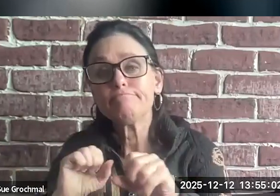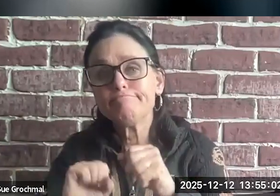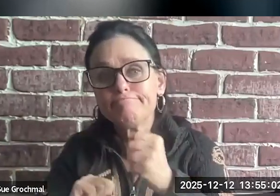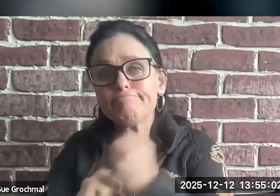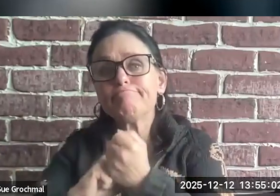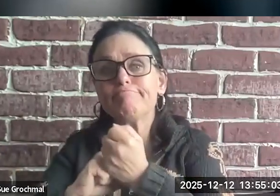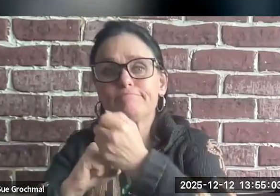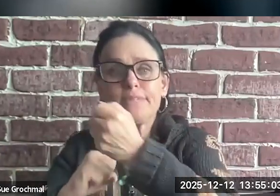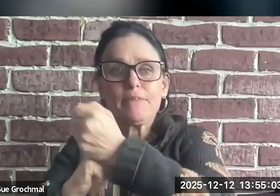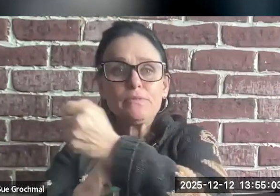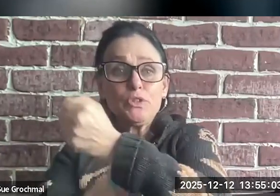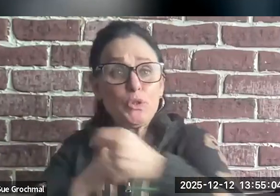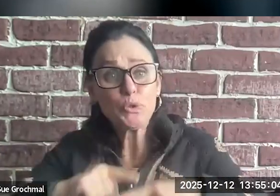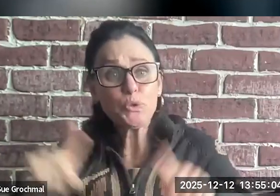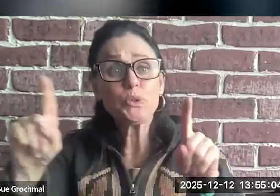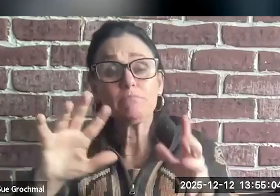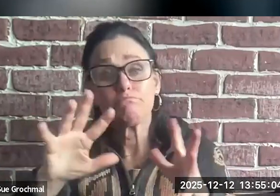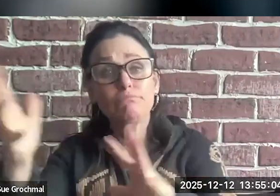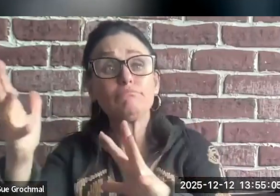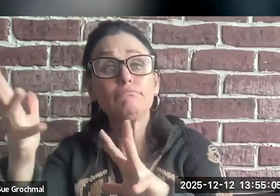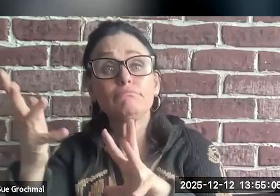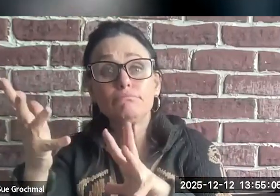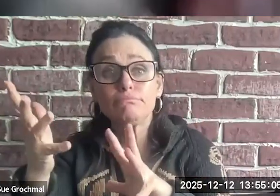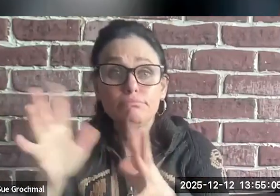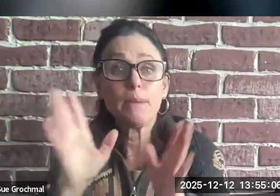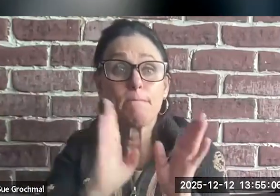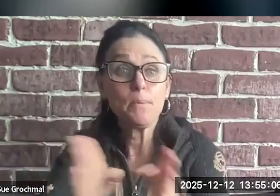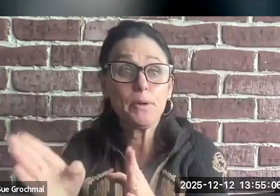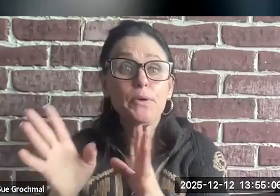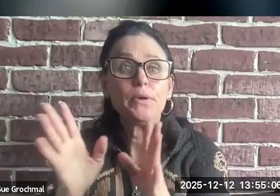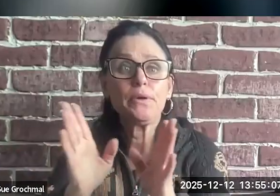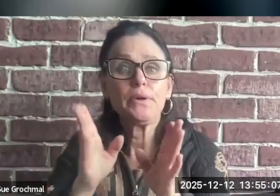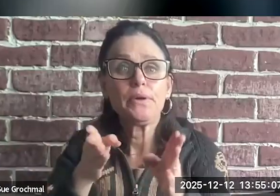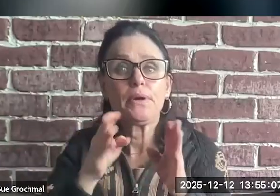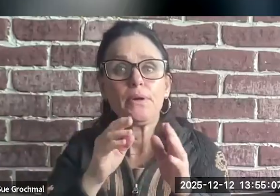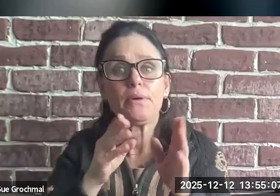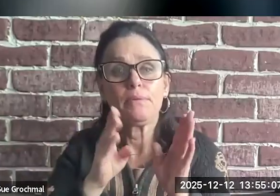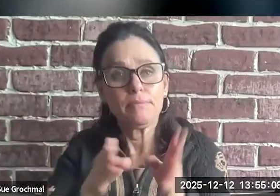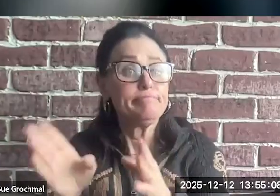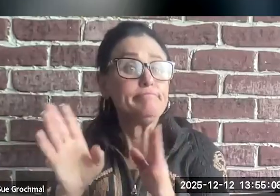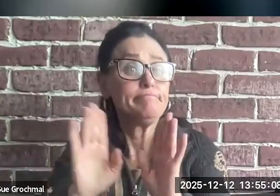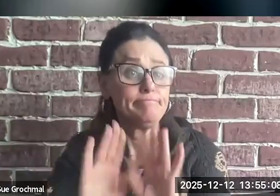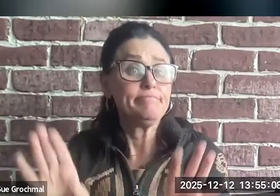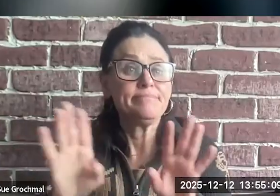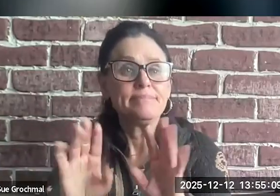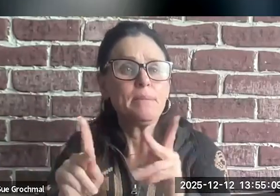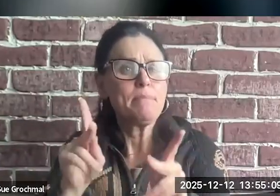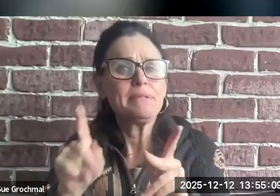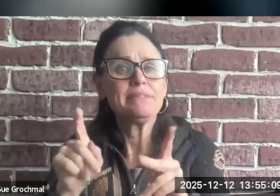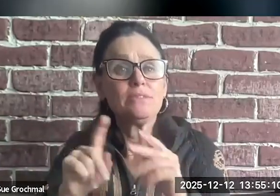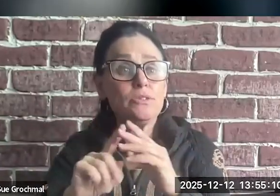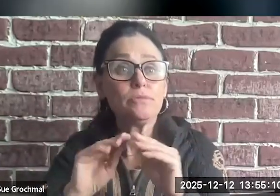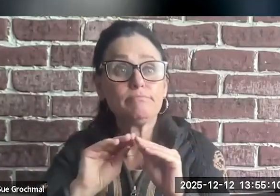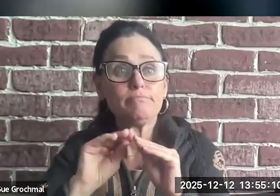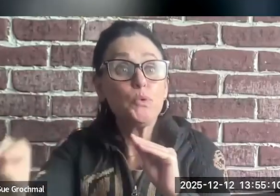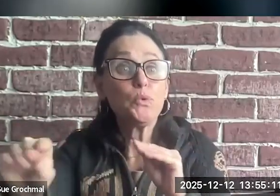sure that during the recovery phase of preparedness and planning, that if the people need to relocate to homes,